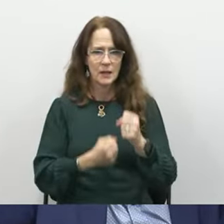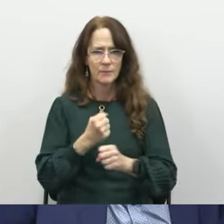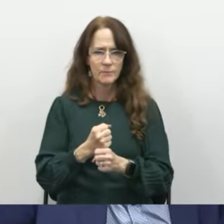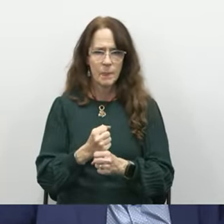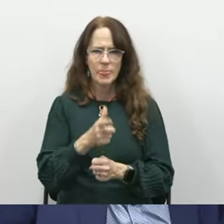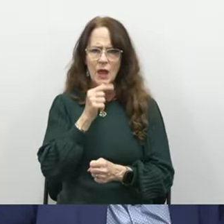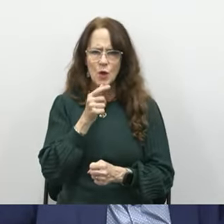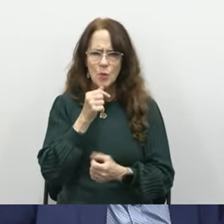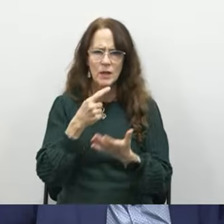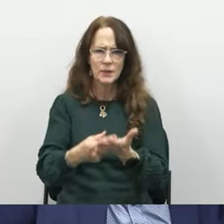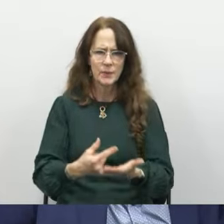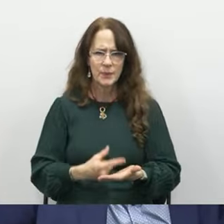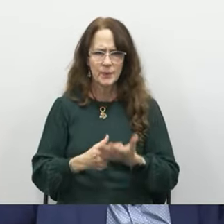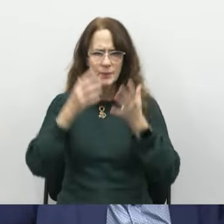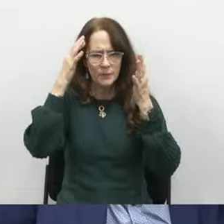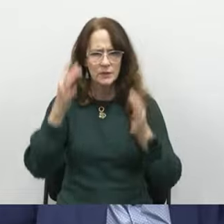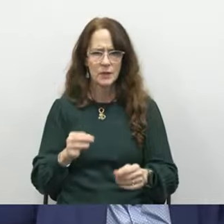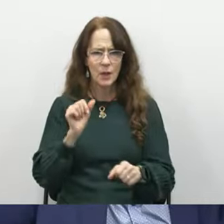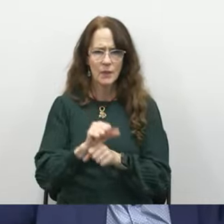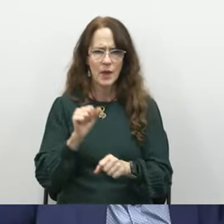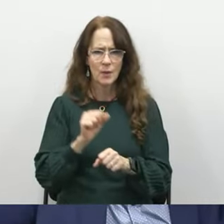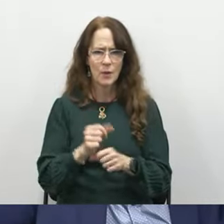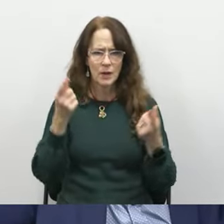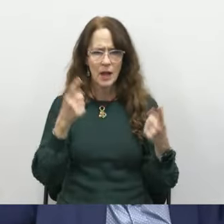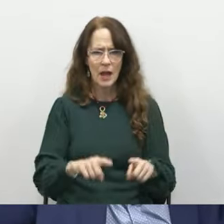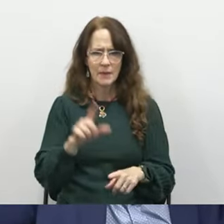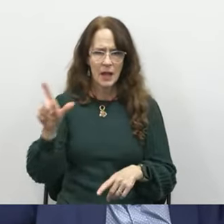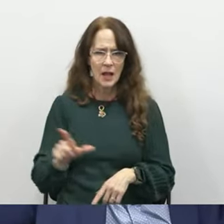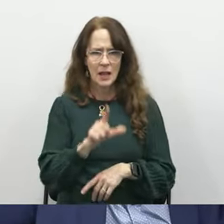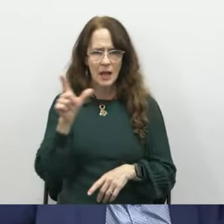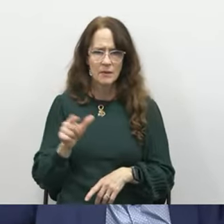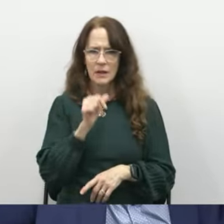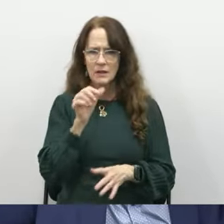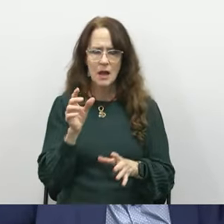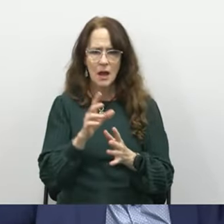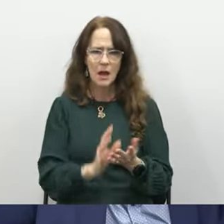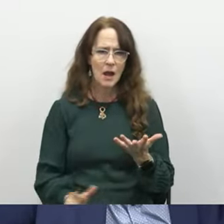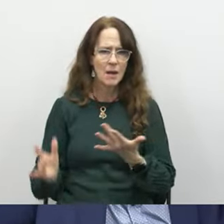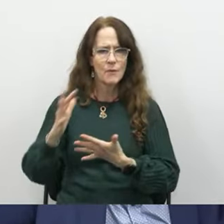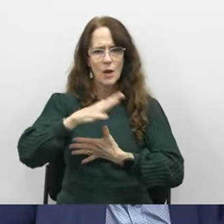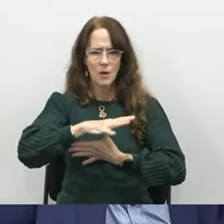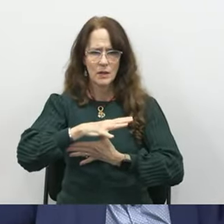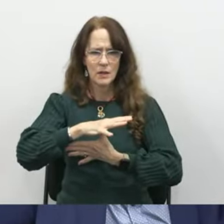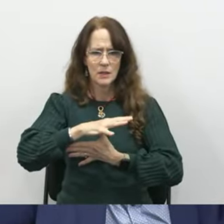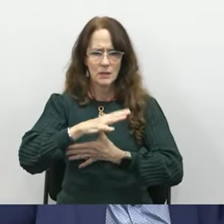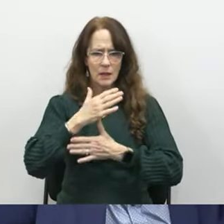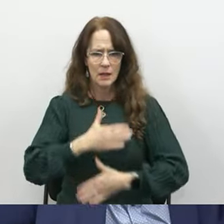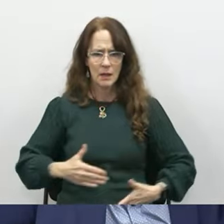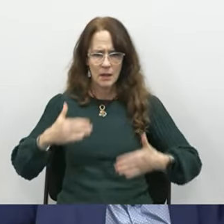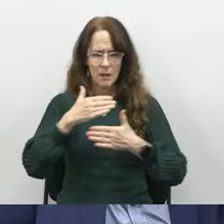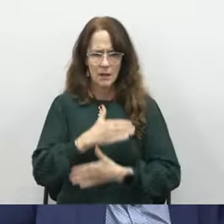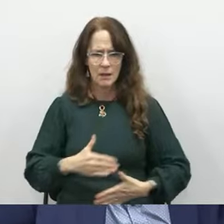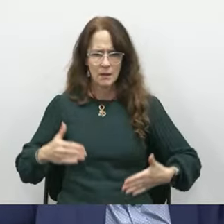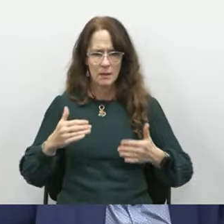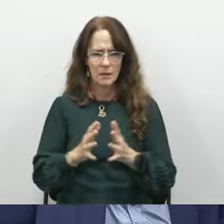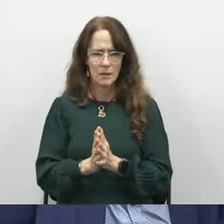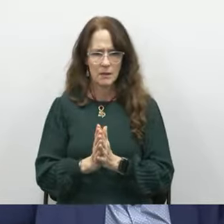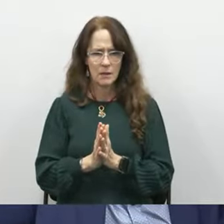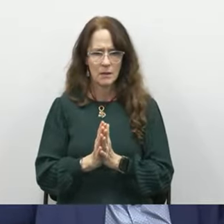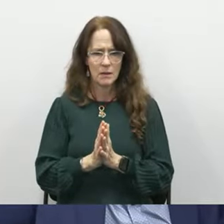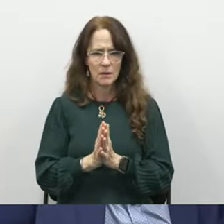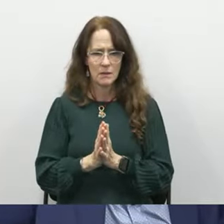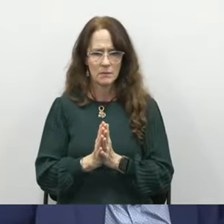was consulted to determine that the work happening in our libraries is not a priority? Please